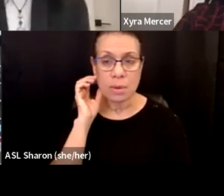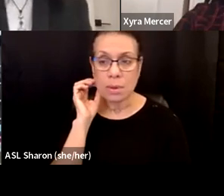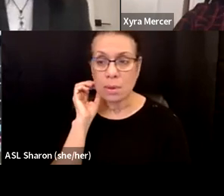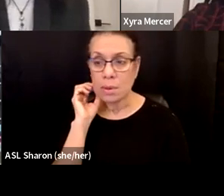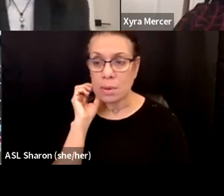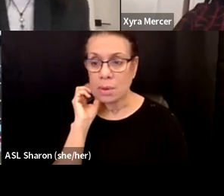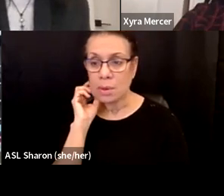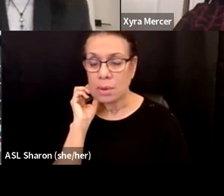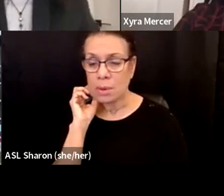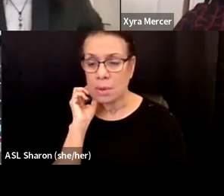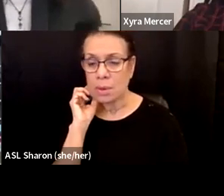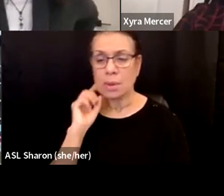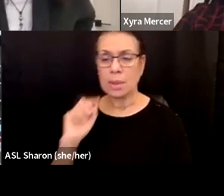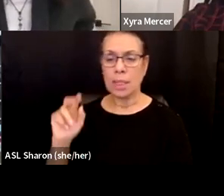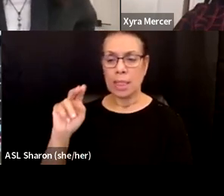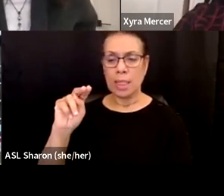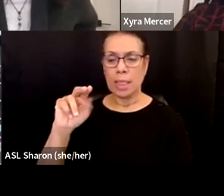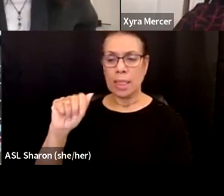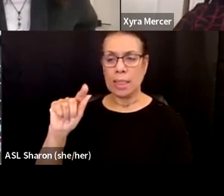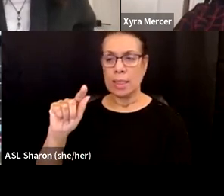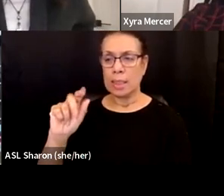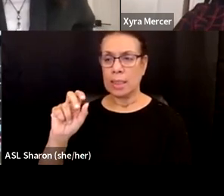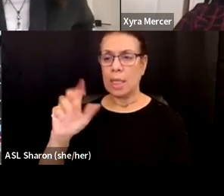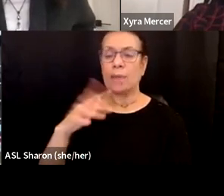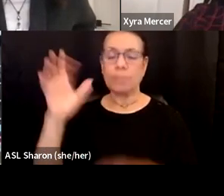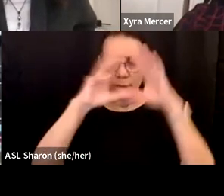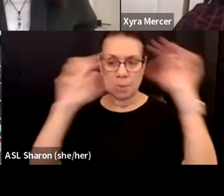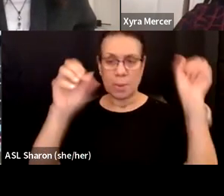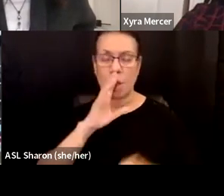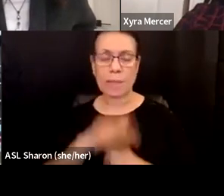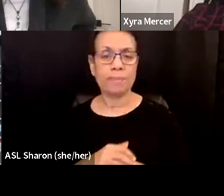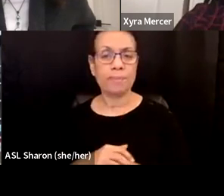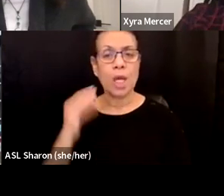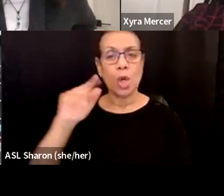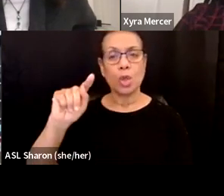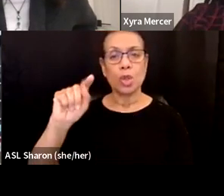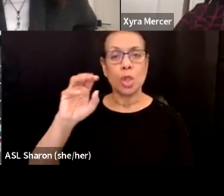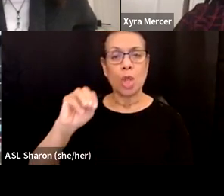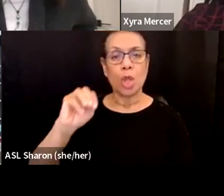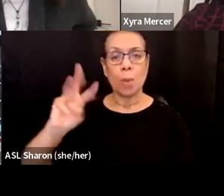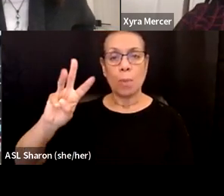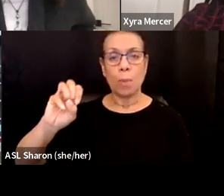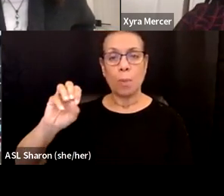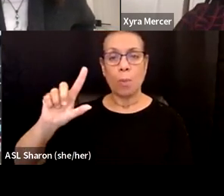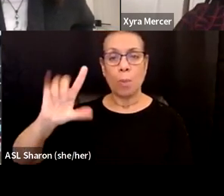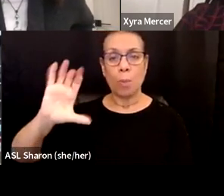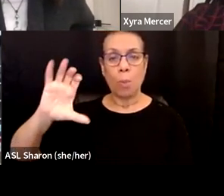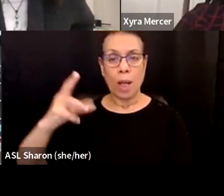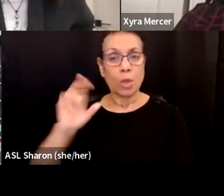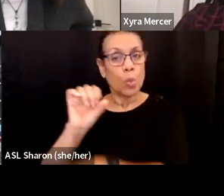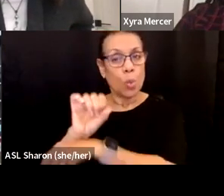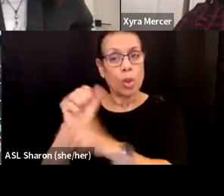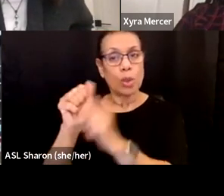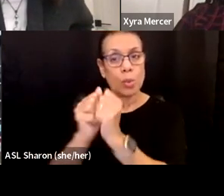point yes i know that um our school superintendent tommy welsh has been working with uh deci to